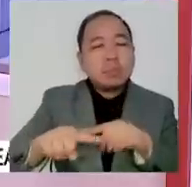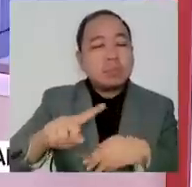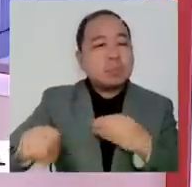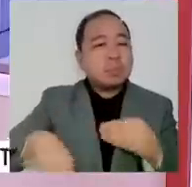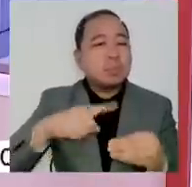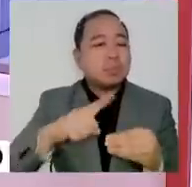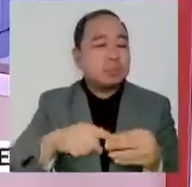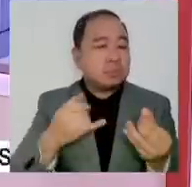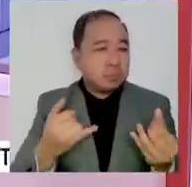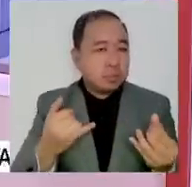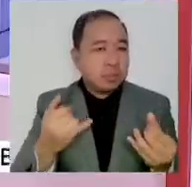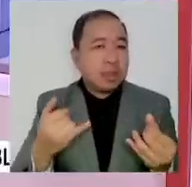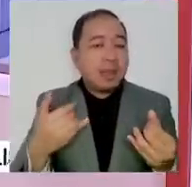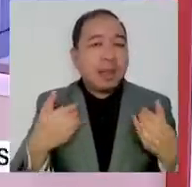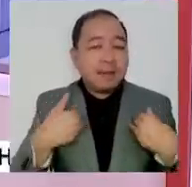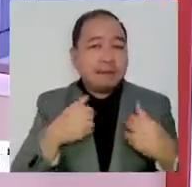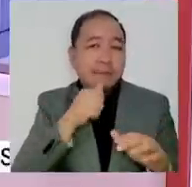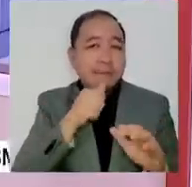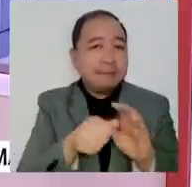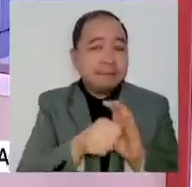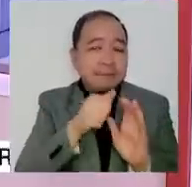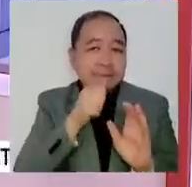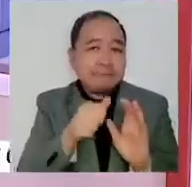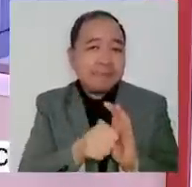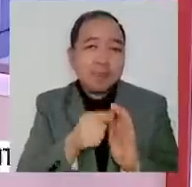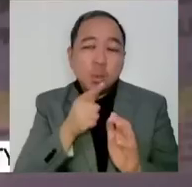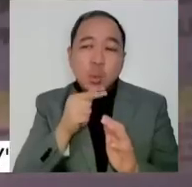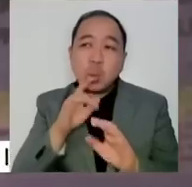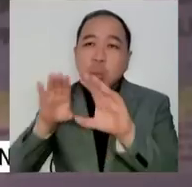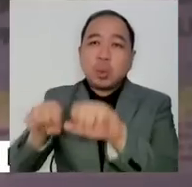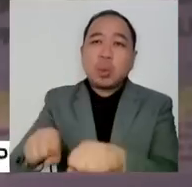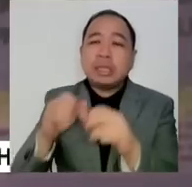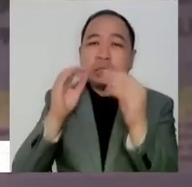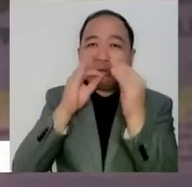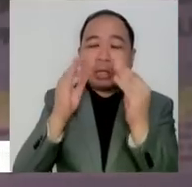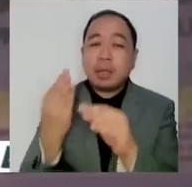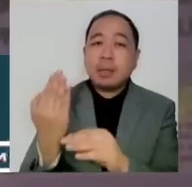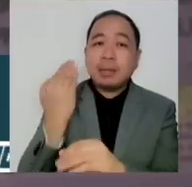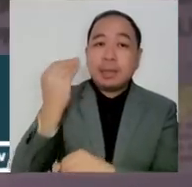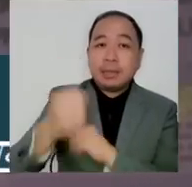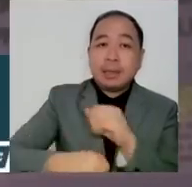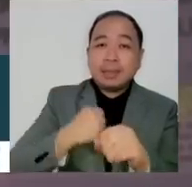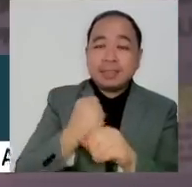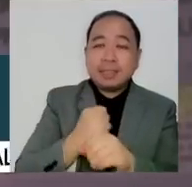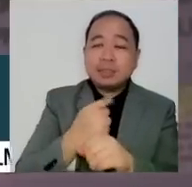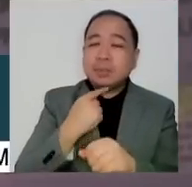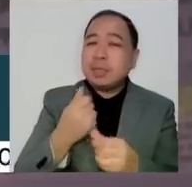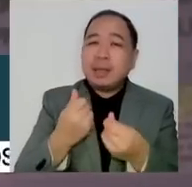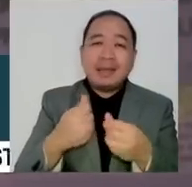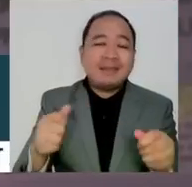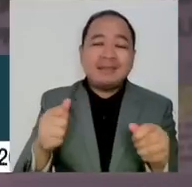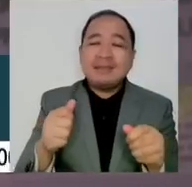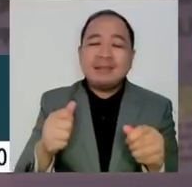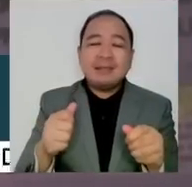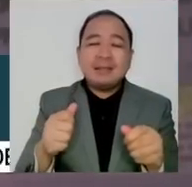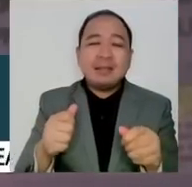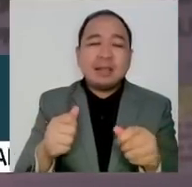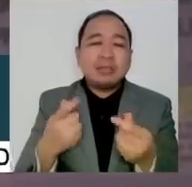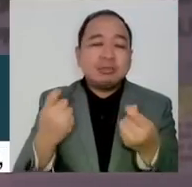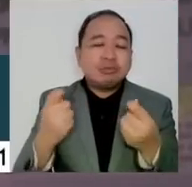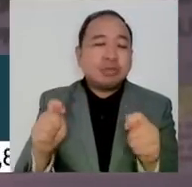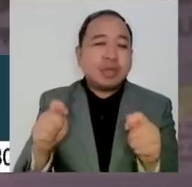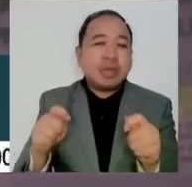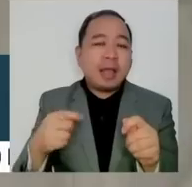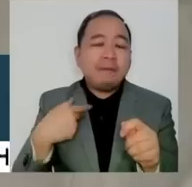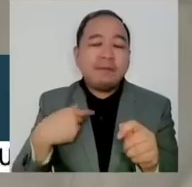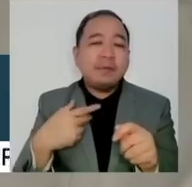was a cover-up in a major drug bust last year. Azurin had ruled out any attempt to whitewash the probe into the drug links of Police